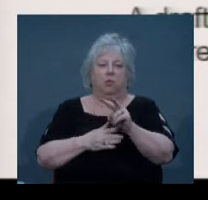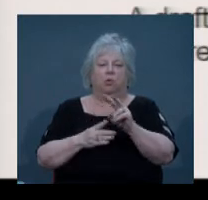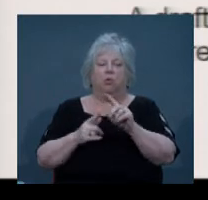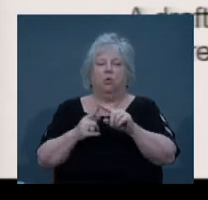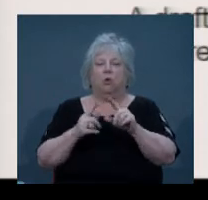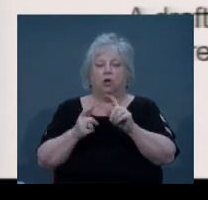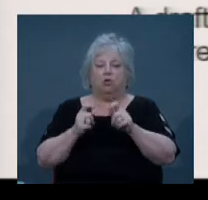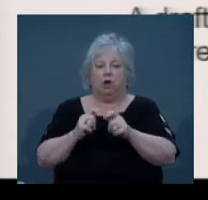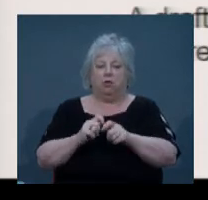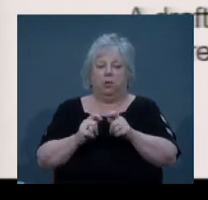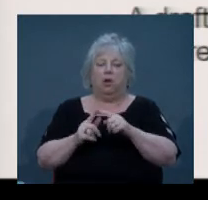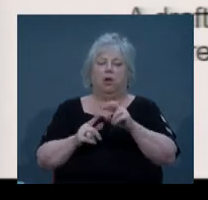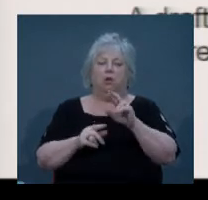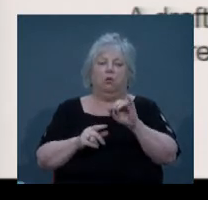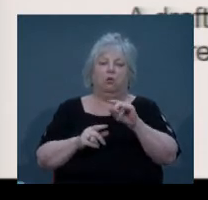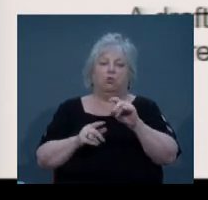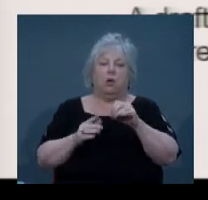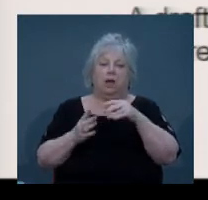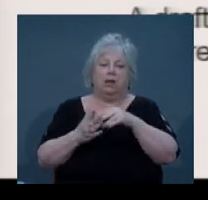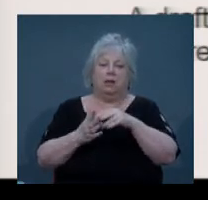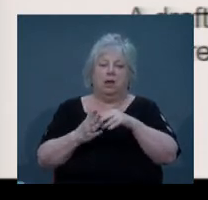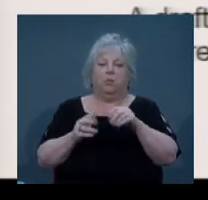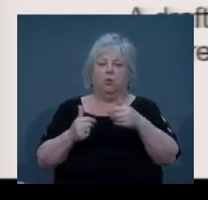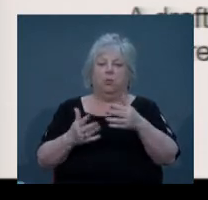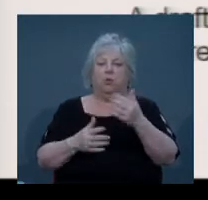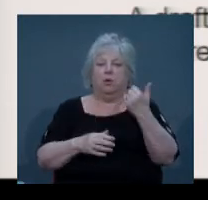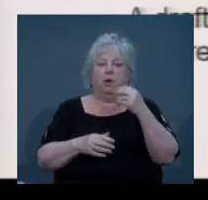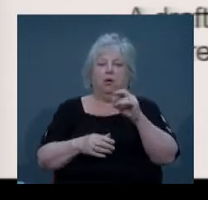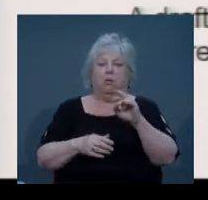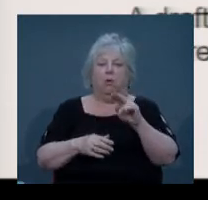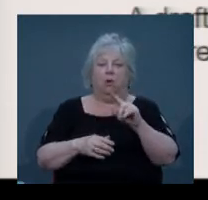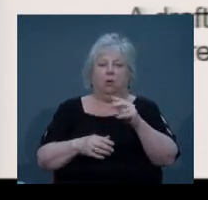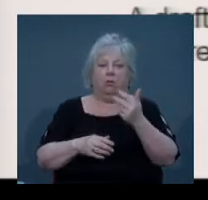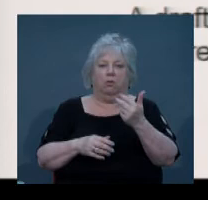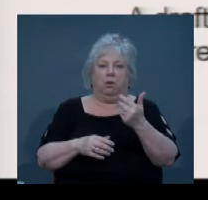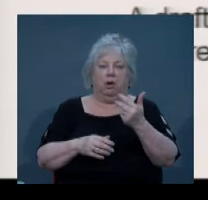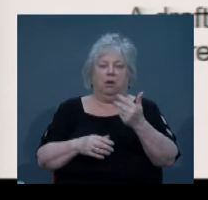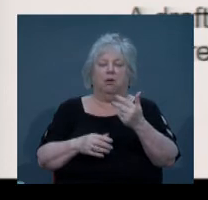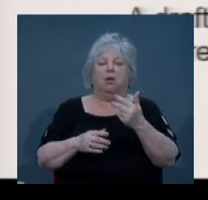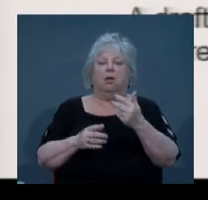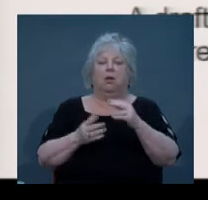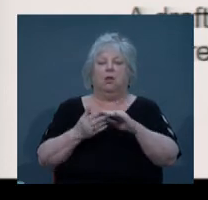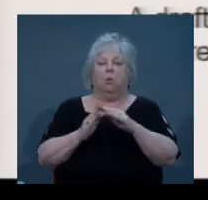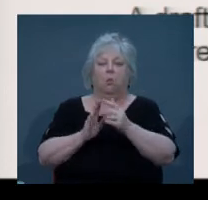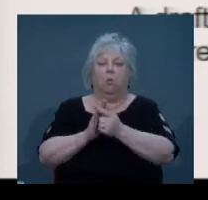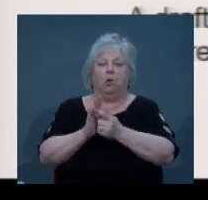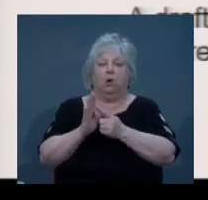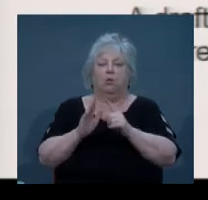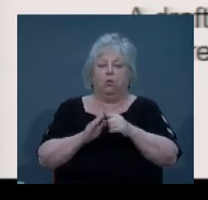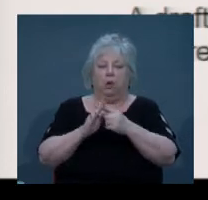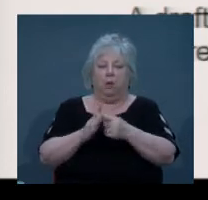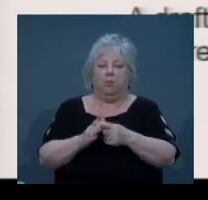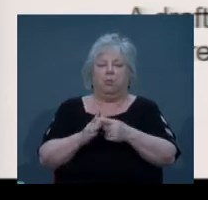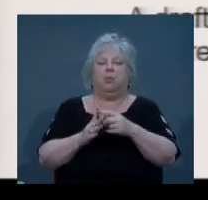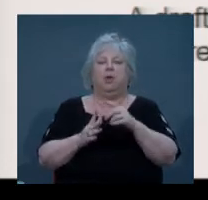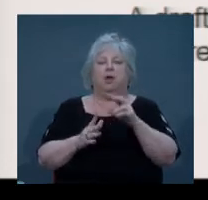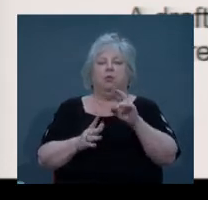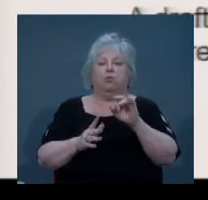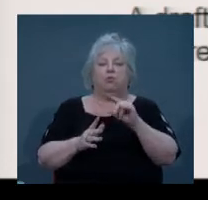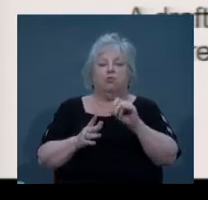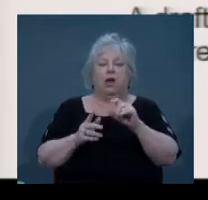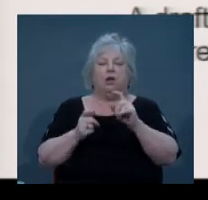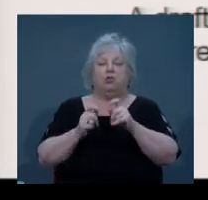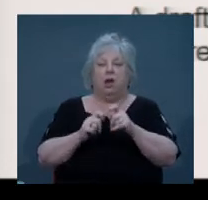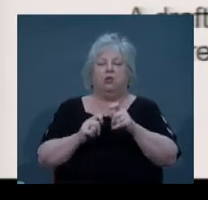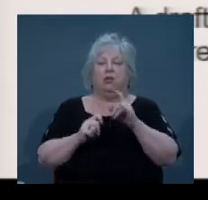adjustment. The rate study was presented to the board on August 13th. The ordinance to implement rate changes, if adopted by the board, would